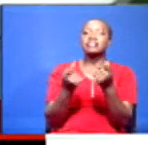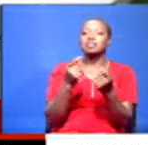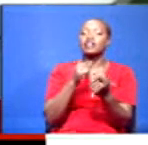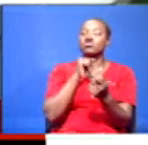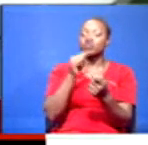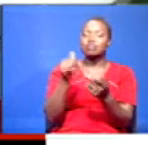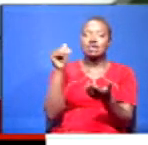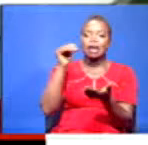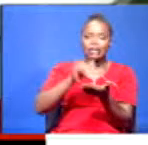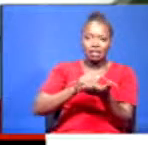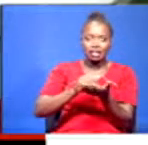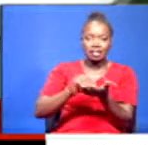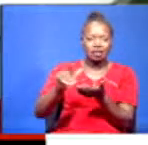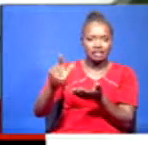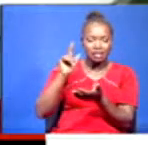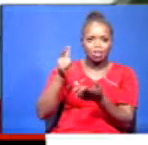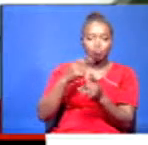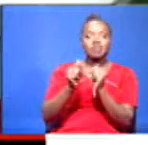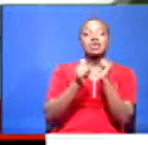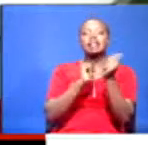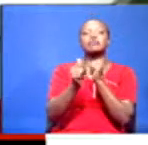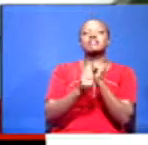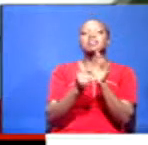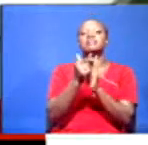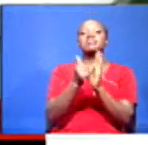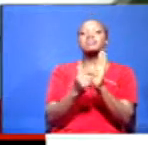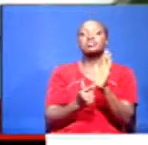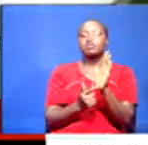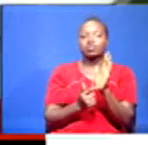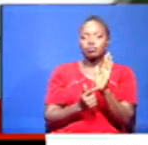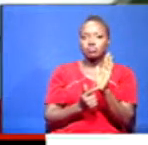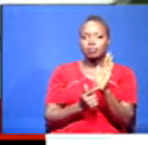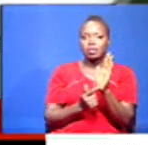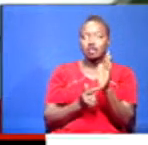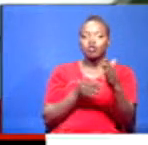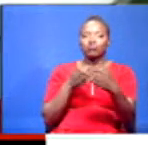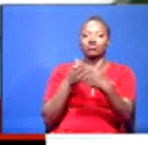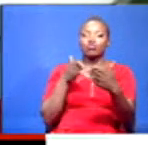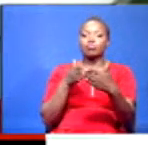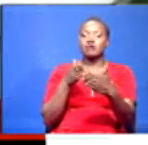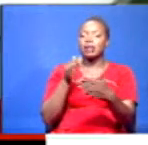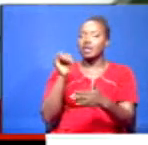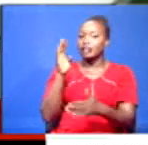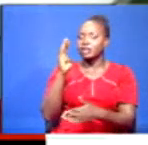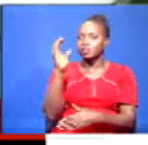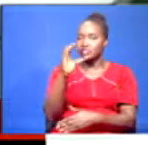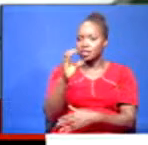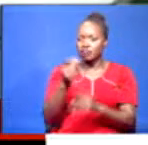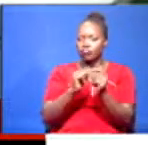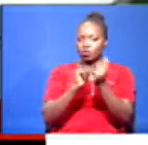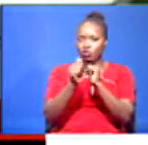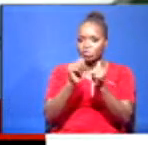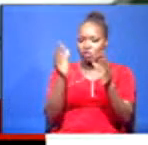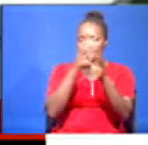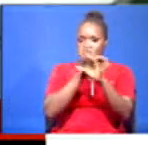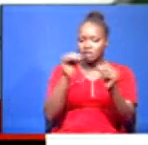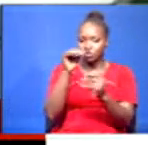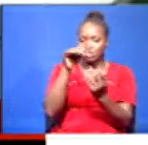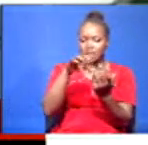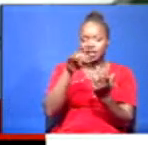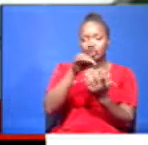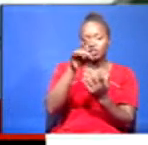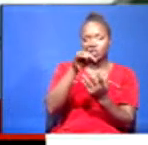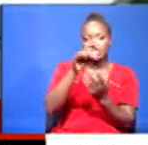but an administrative issue. Wa Iria was barred by IEBC from contesting the presidential election after